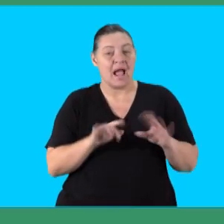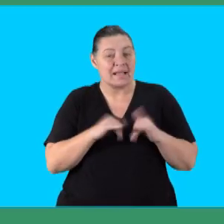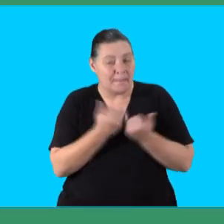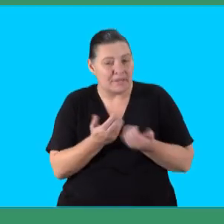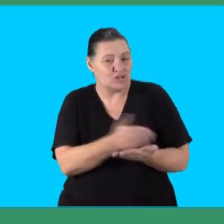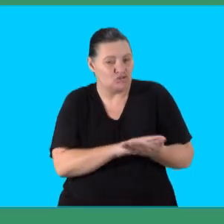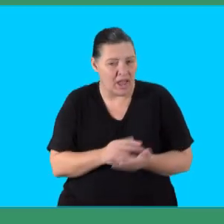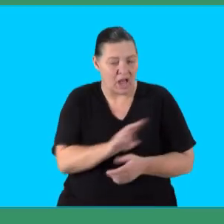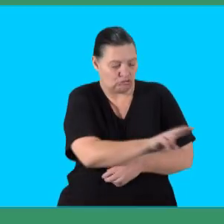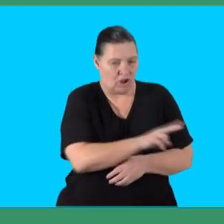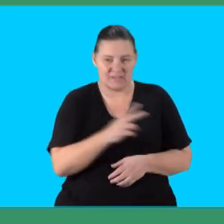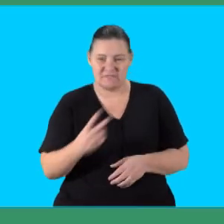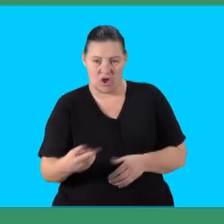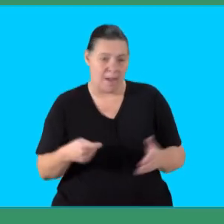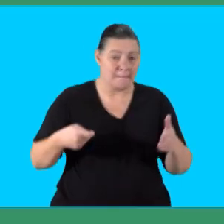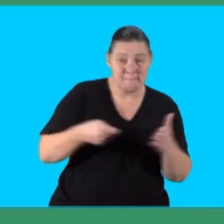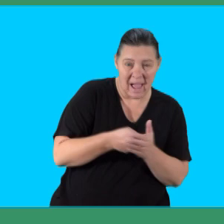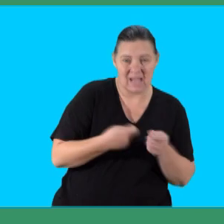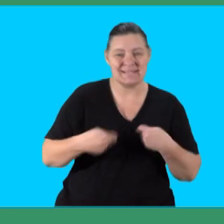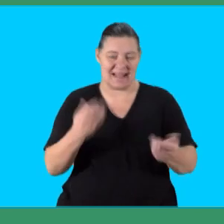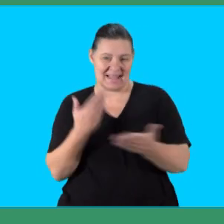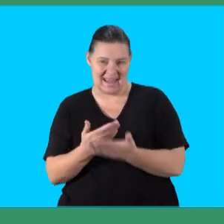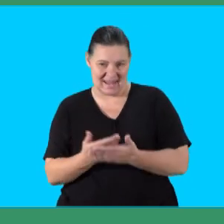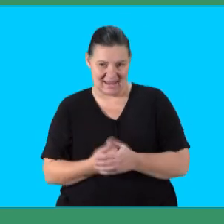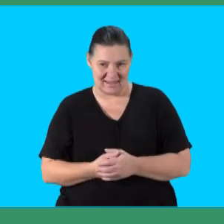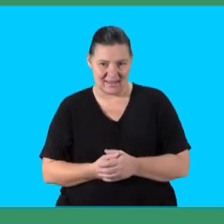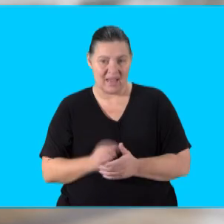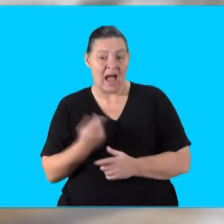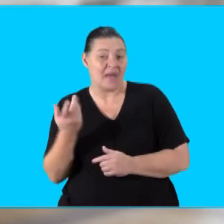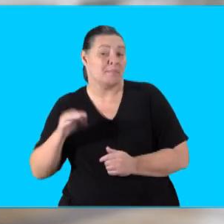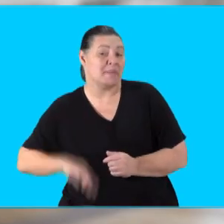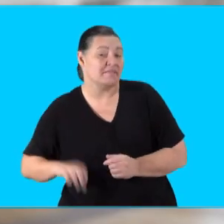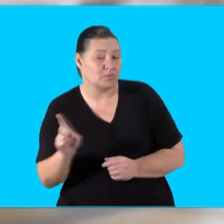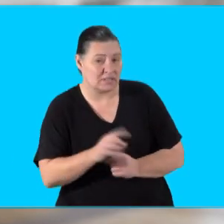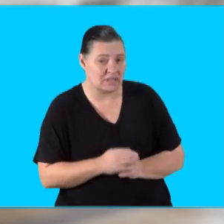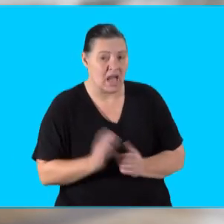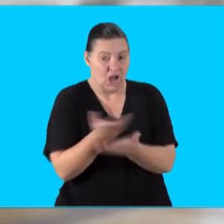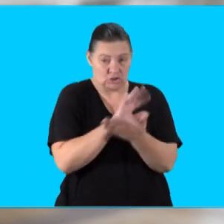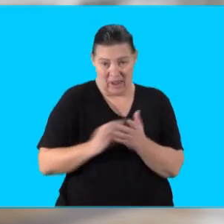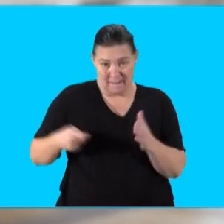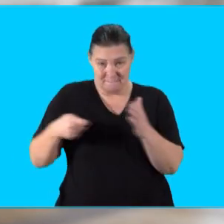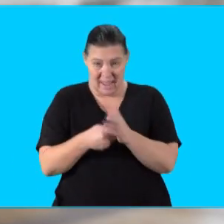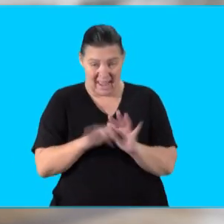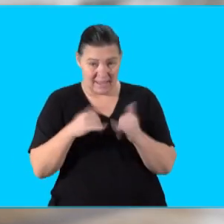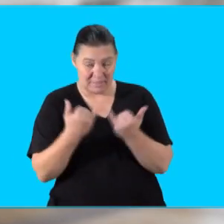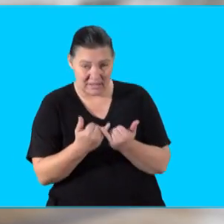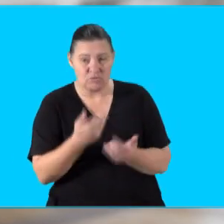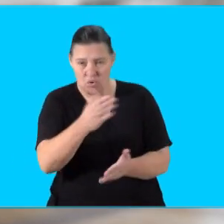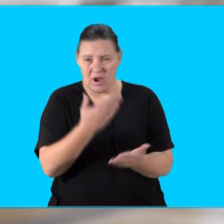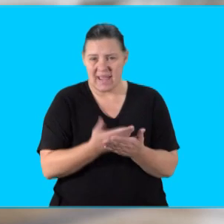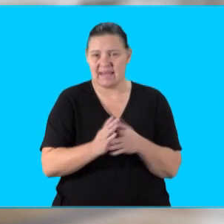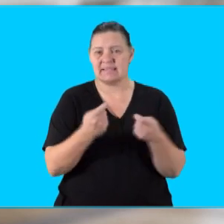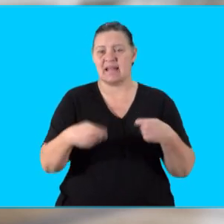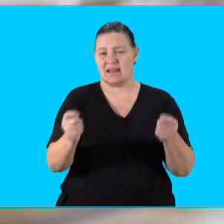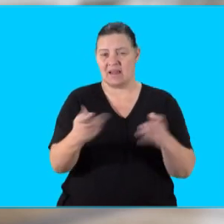can be transferred, bought, or sold. Another benefit is that the shares that you have in a company, you can be able to sell